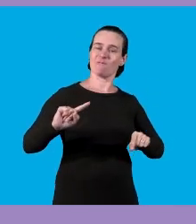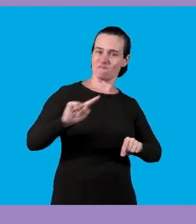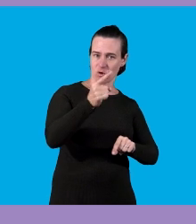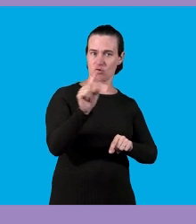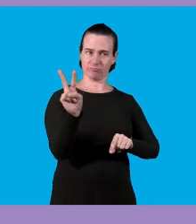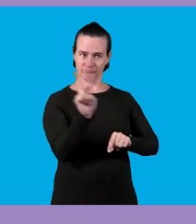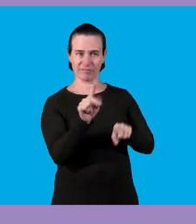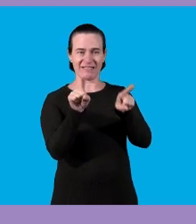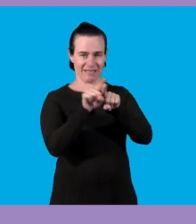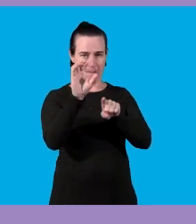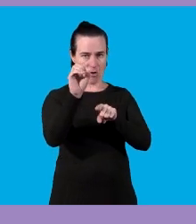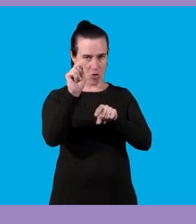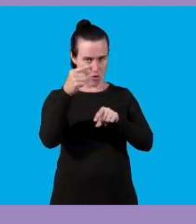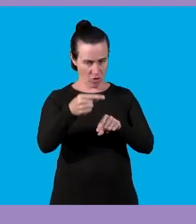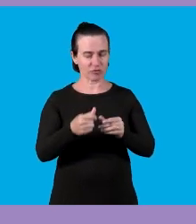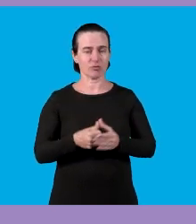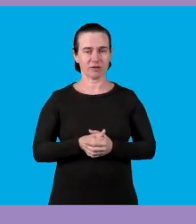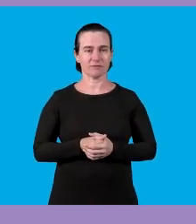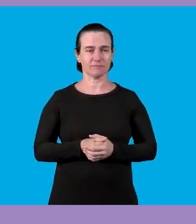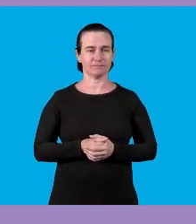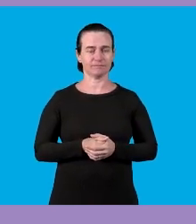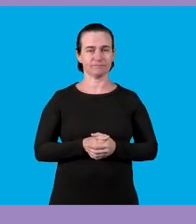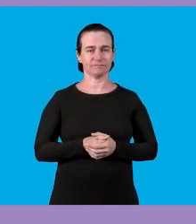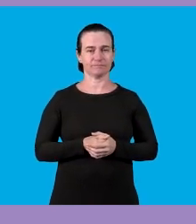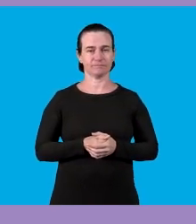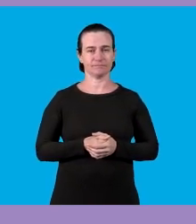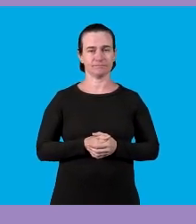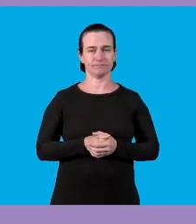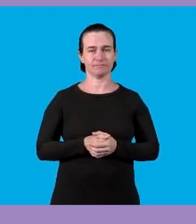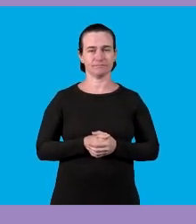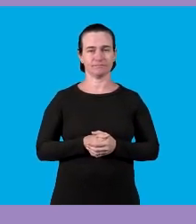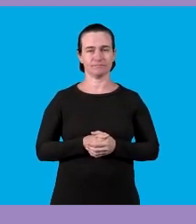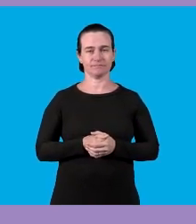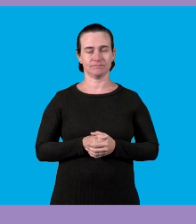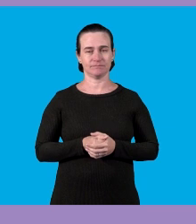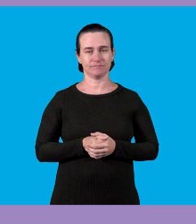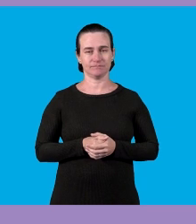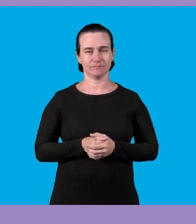That is the first pair of congruent triangles. So it's triangle